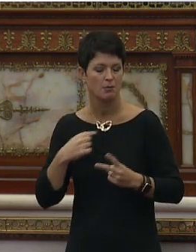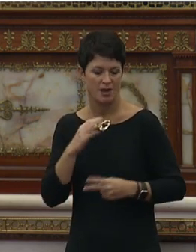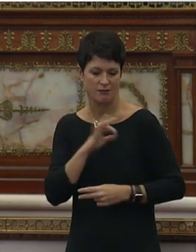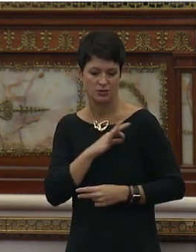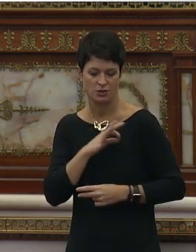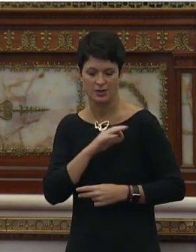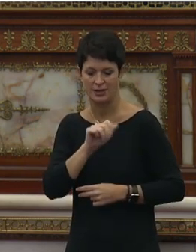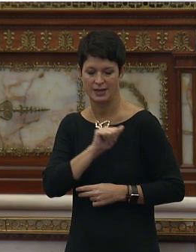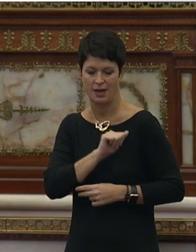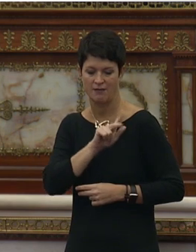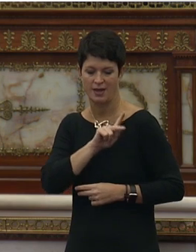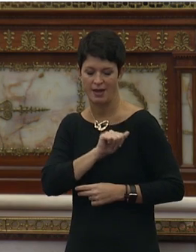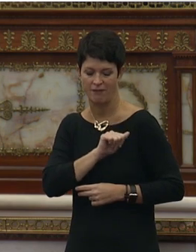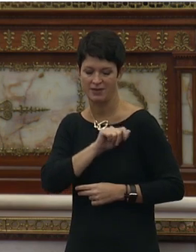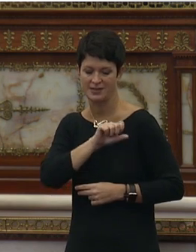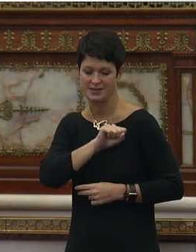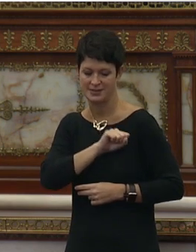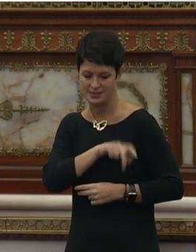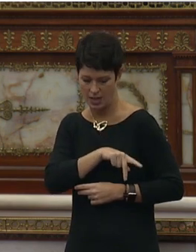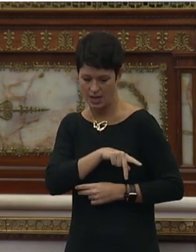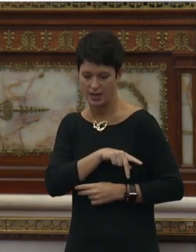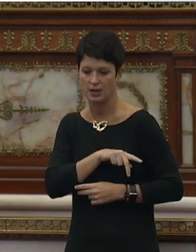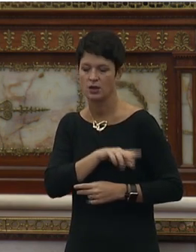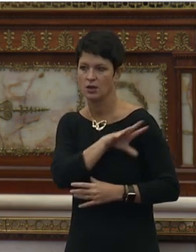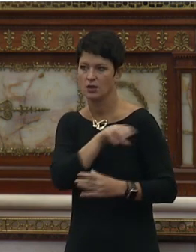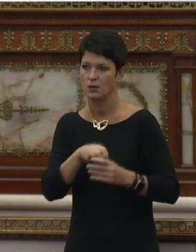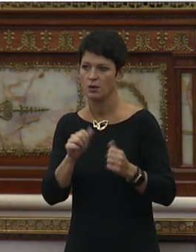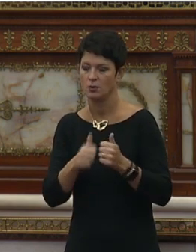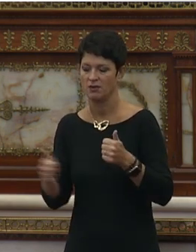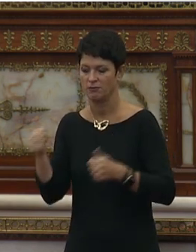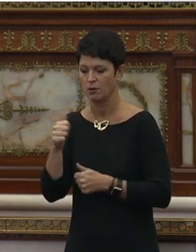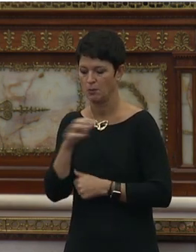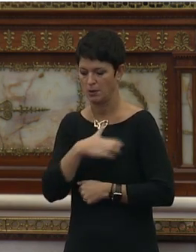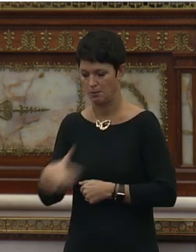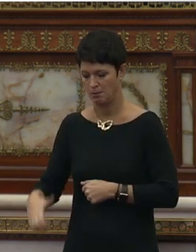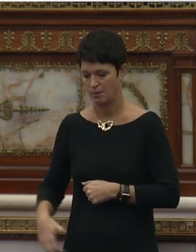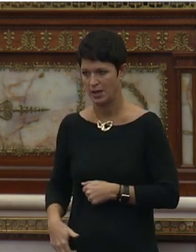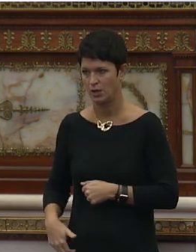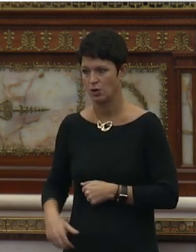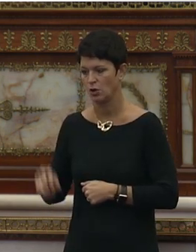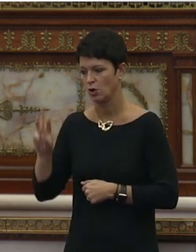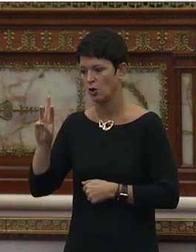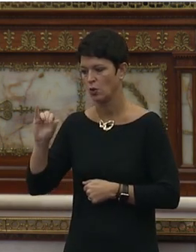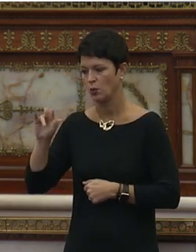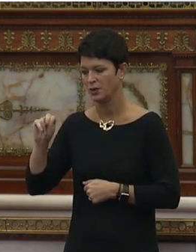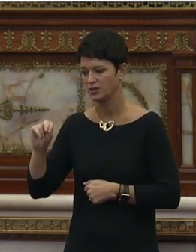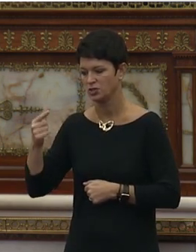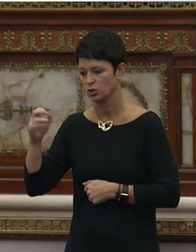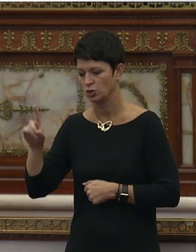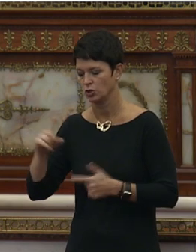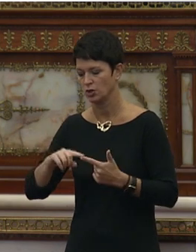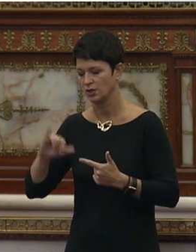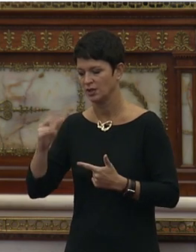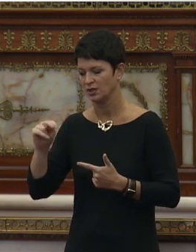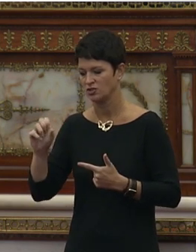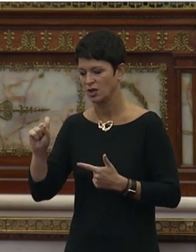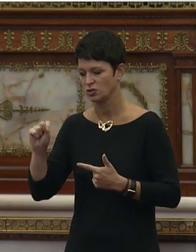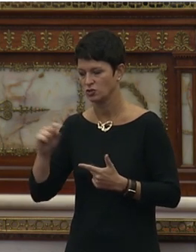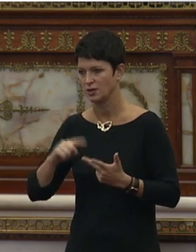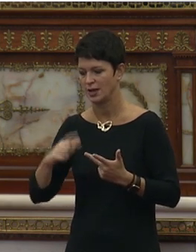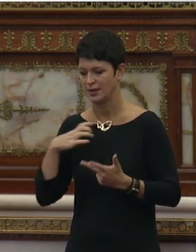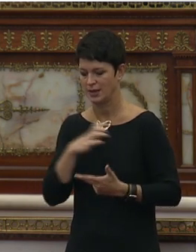Kappa Alpha Psi Incorporated, we've had former mayors Wilson Good and John Street, as well as